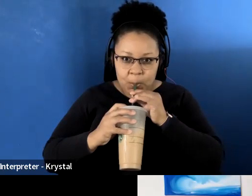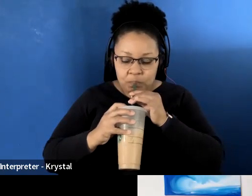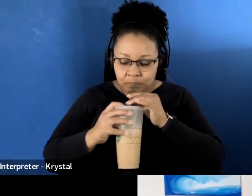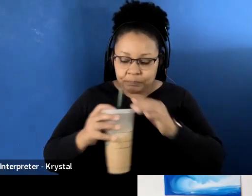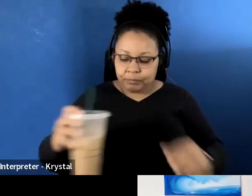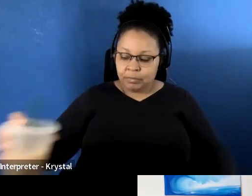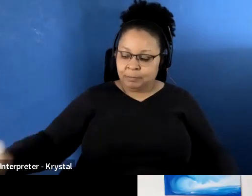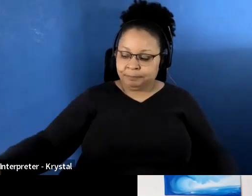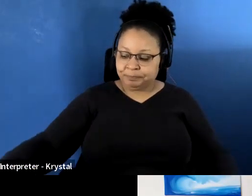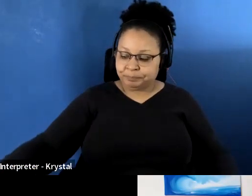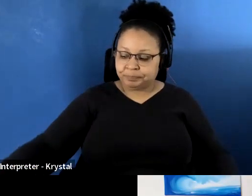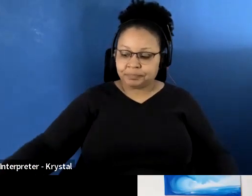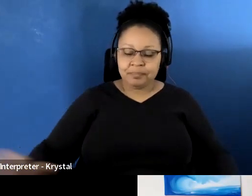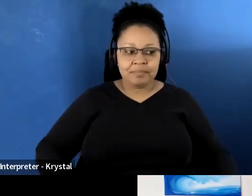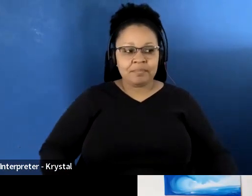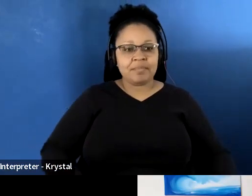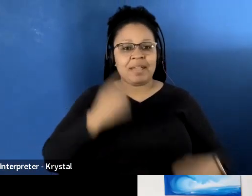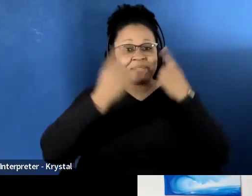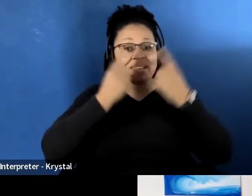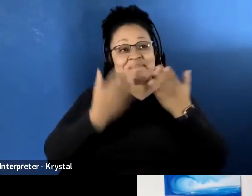You know, this is probably really bad advice.